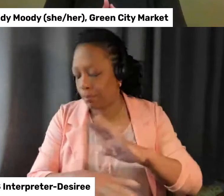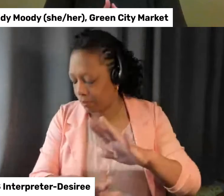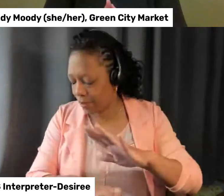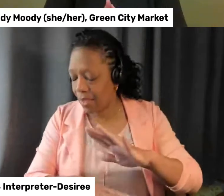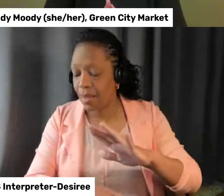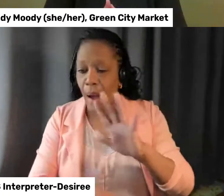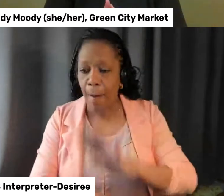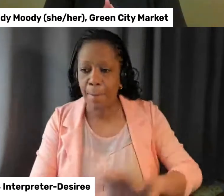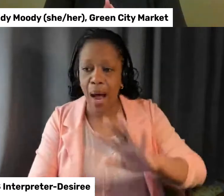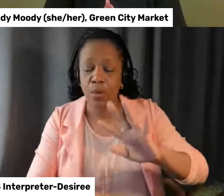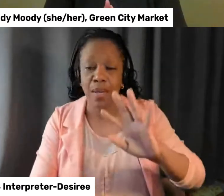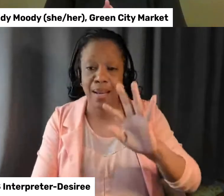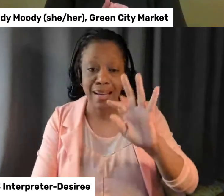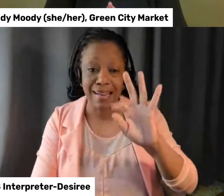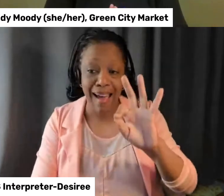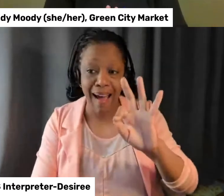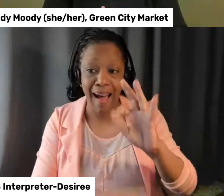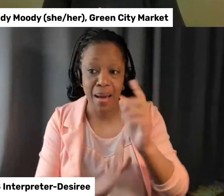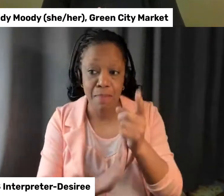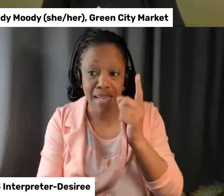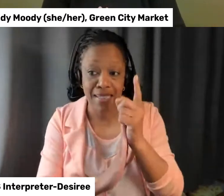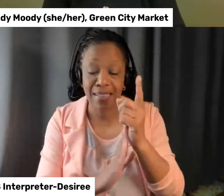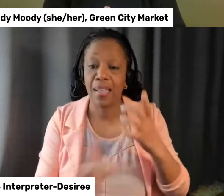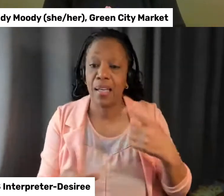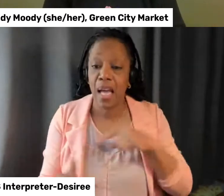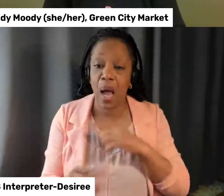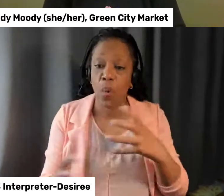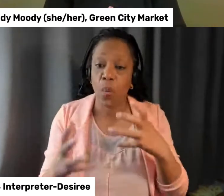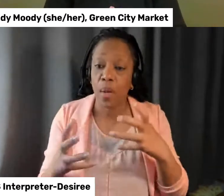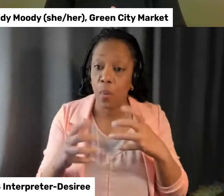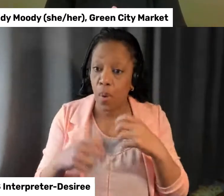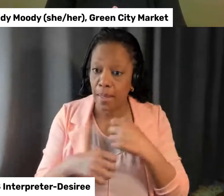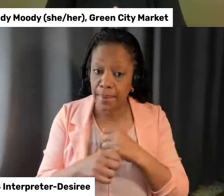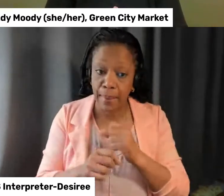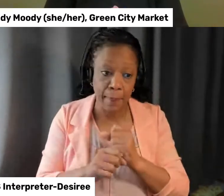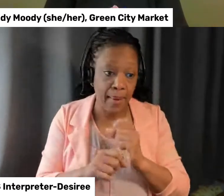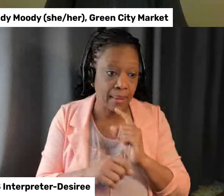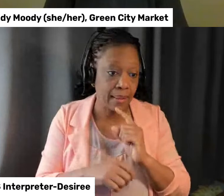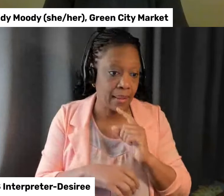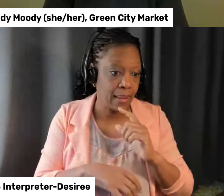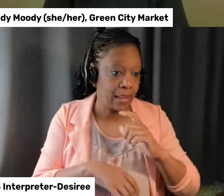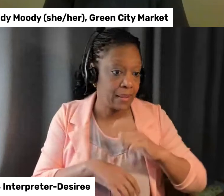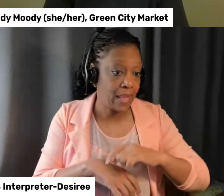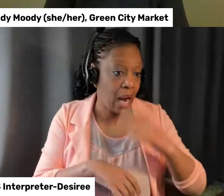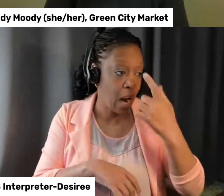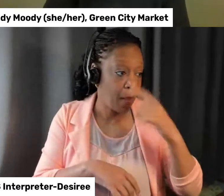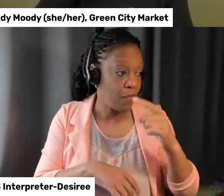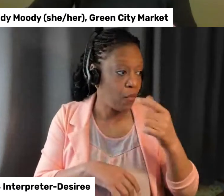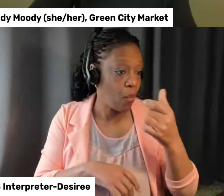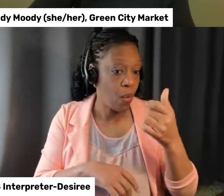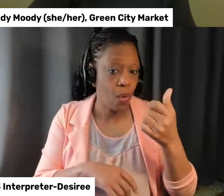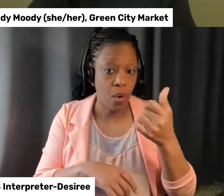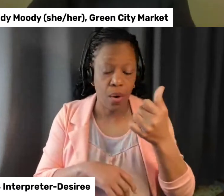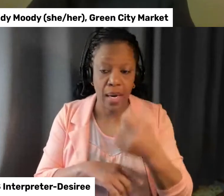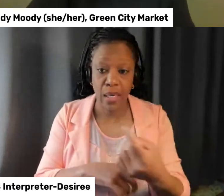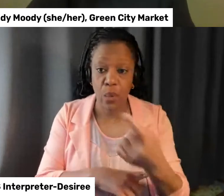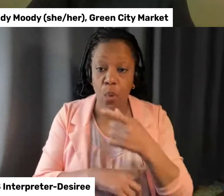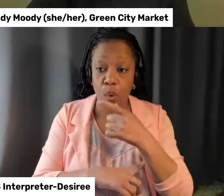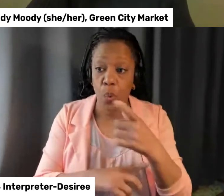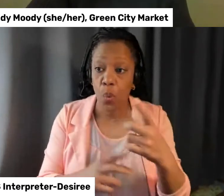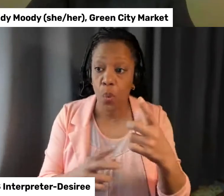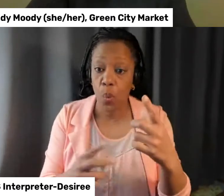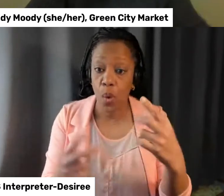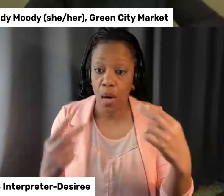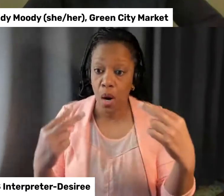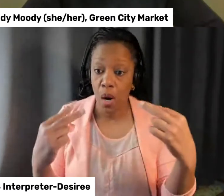wanted to create space for any questions that folks who are watching this live have. If you want to pop any questions